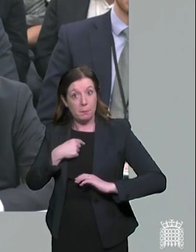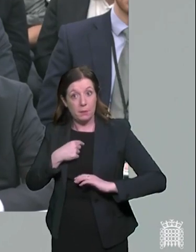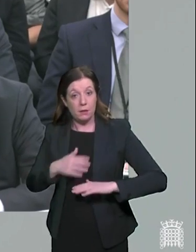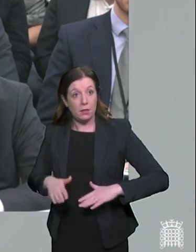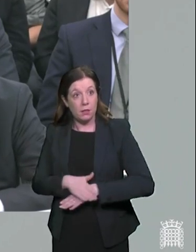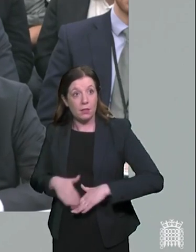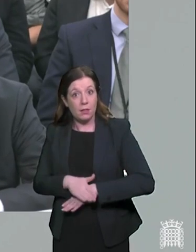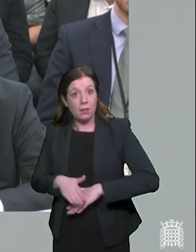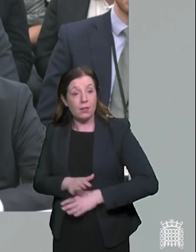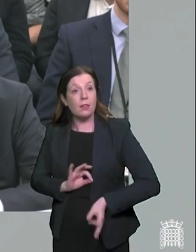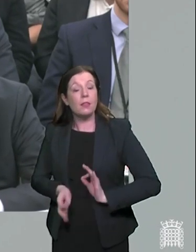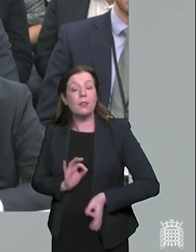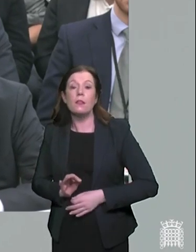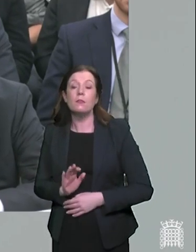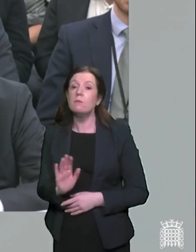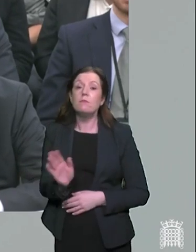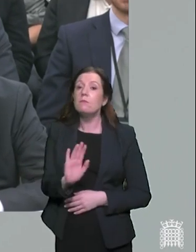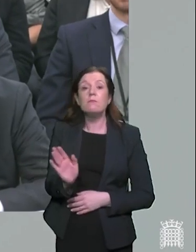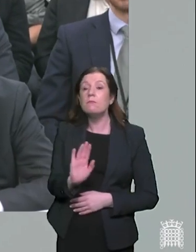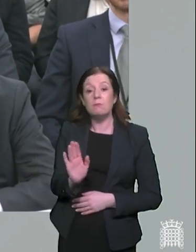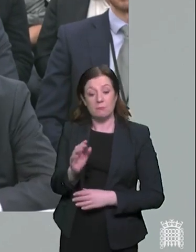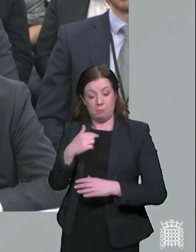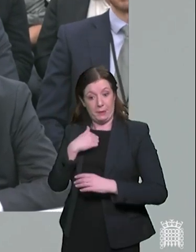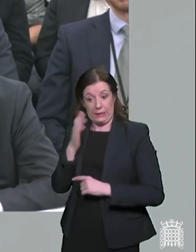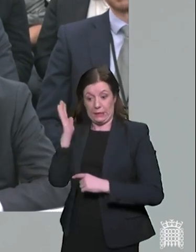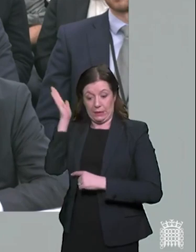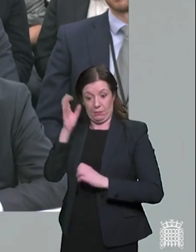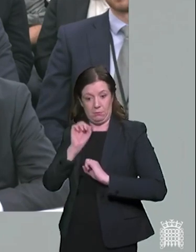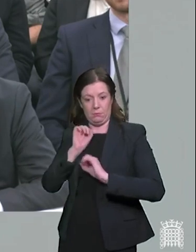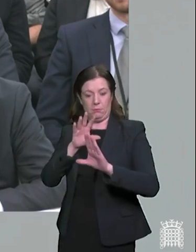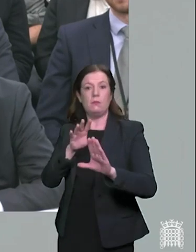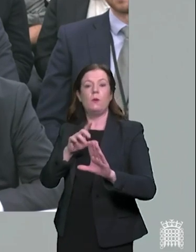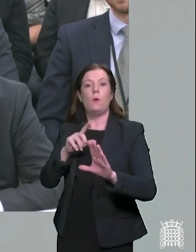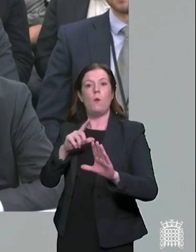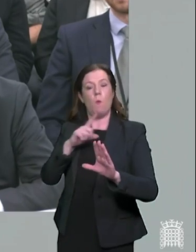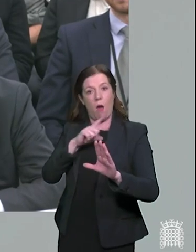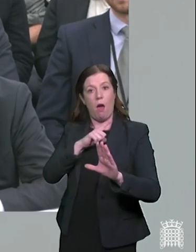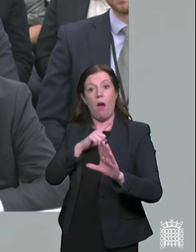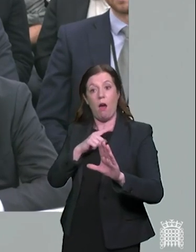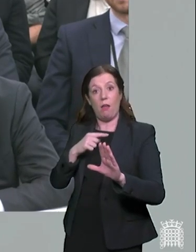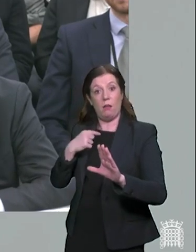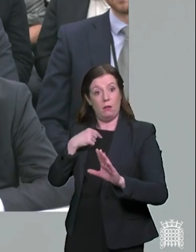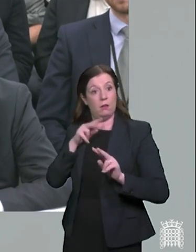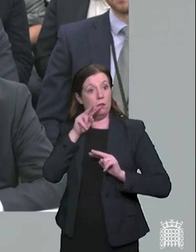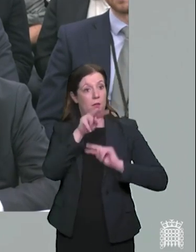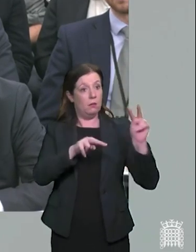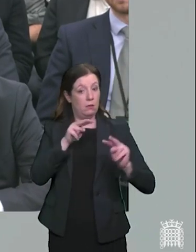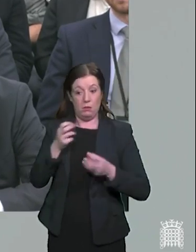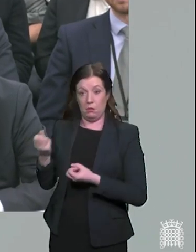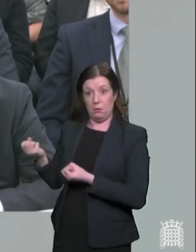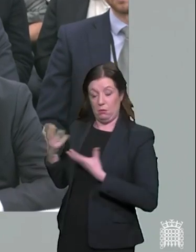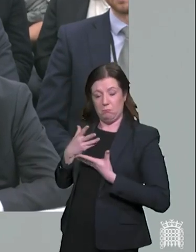up or conceal anything. I said what I said in good faith, based on what I honestly knew and